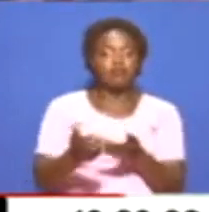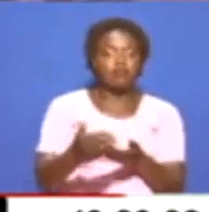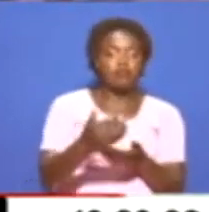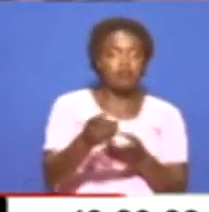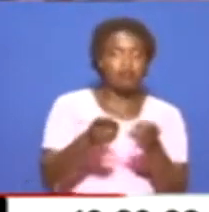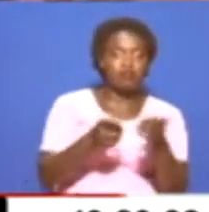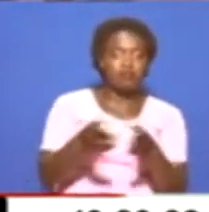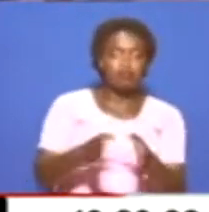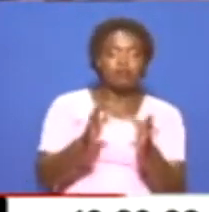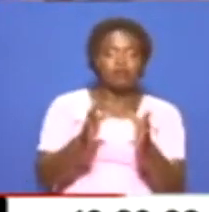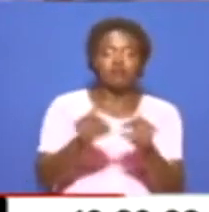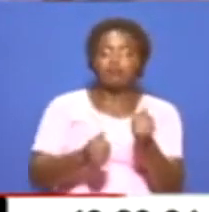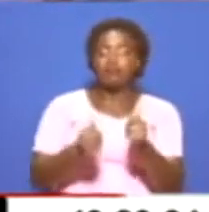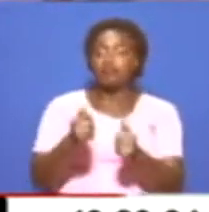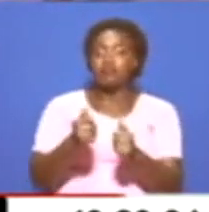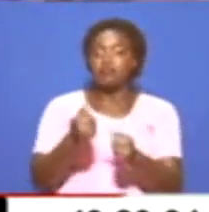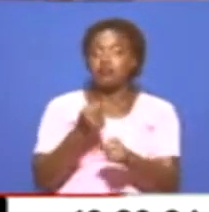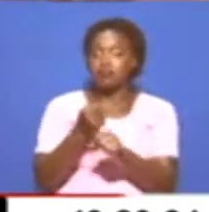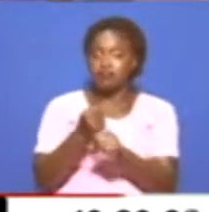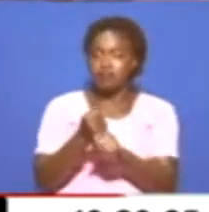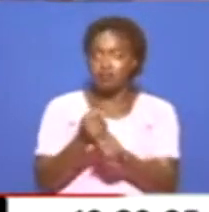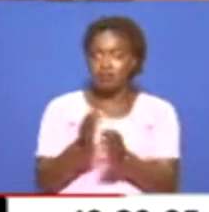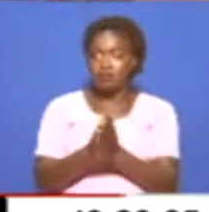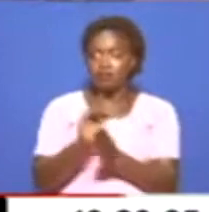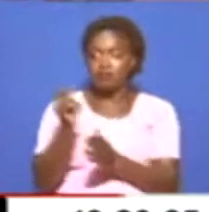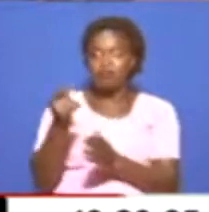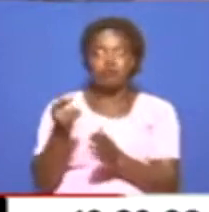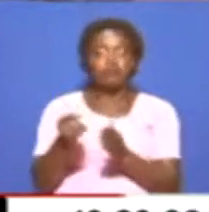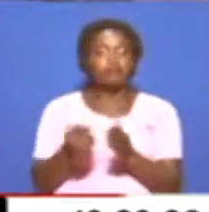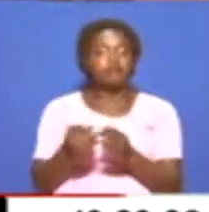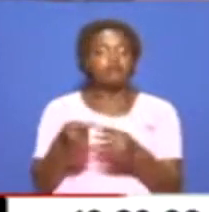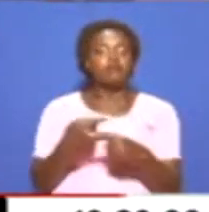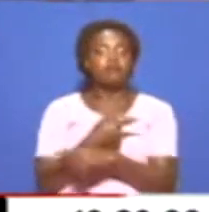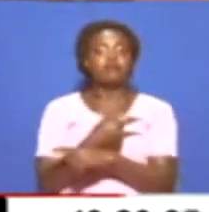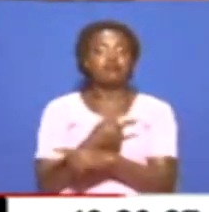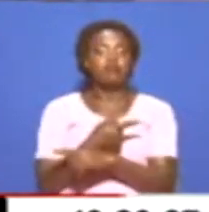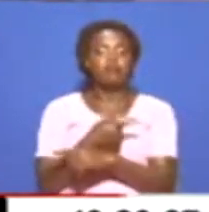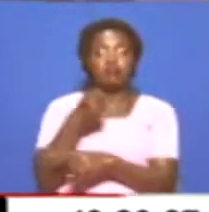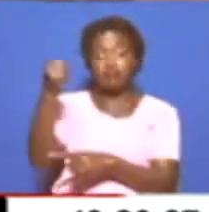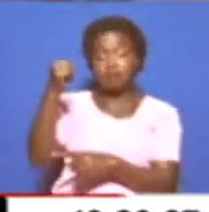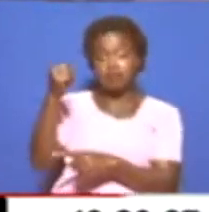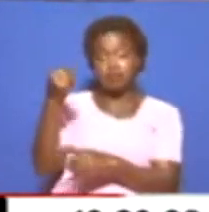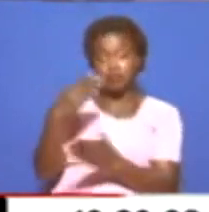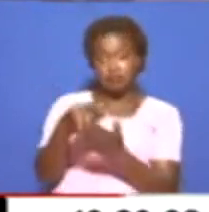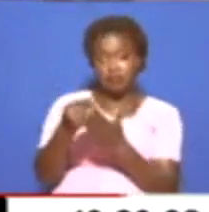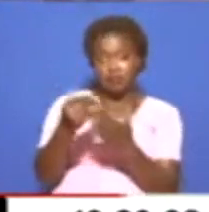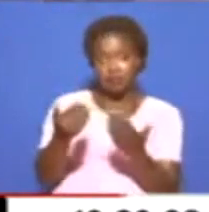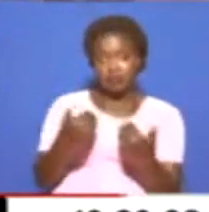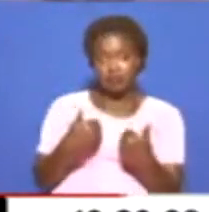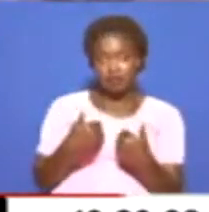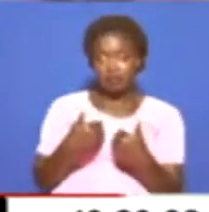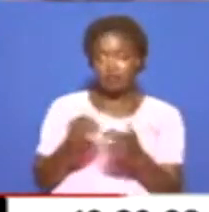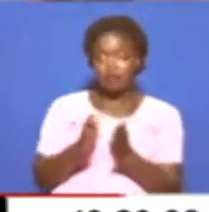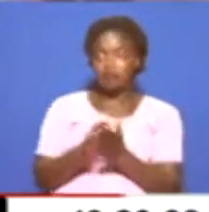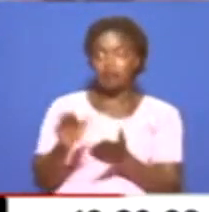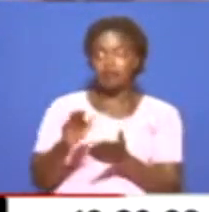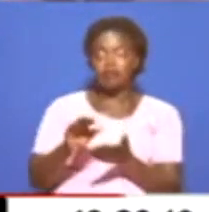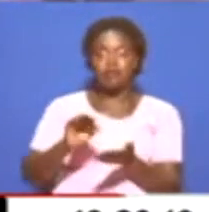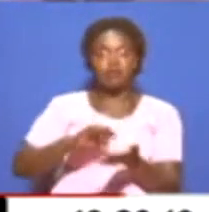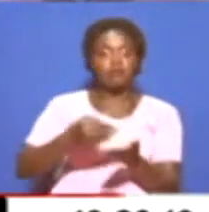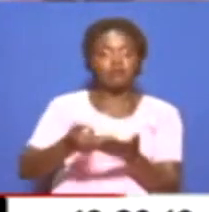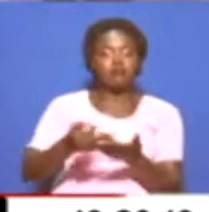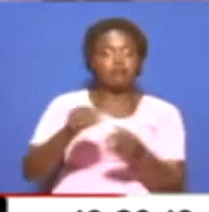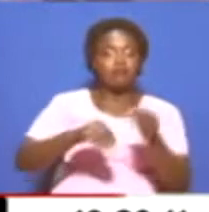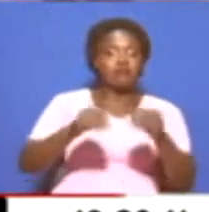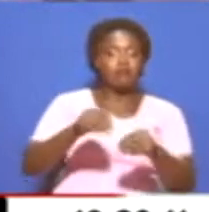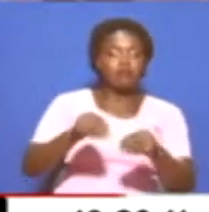which it is supposed to be done. Now, in Kenya, it is vice versa. The politician has the money, and he seems to be the one who is fundraising for each and every one